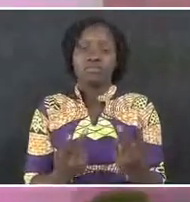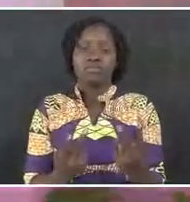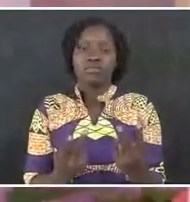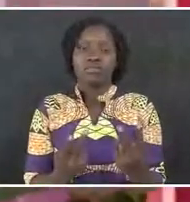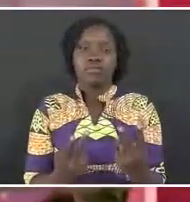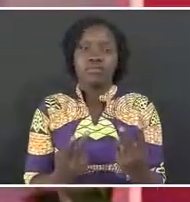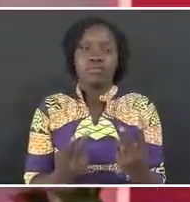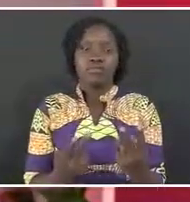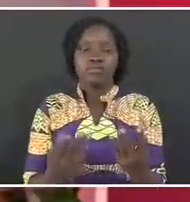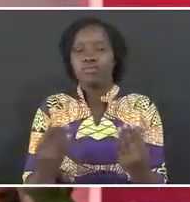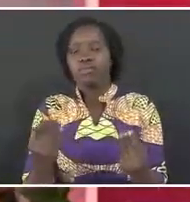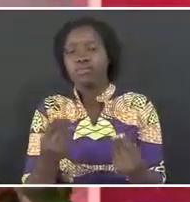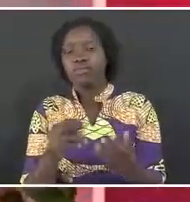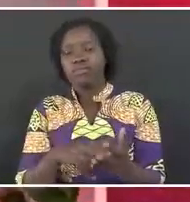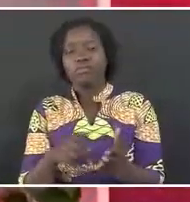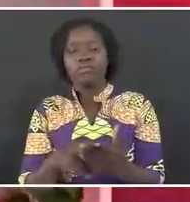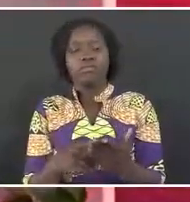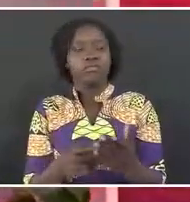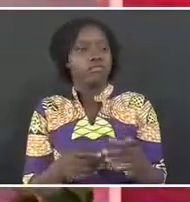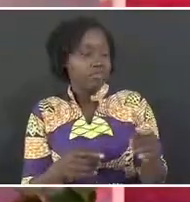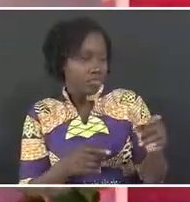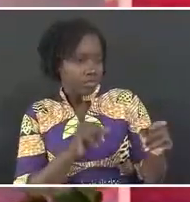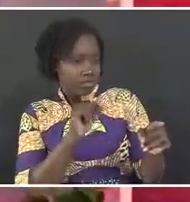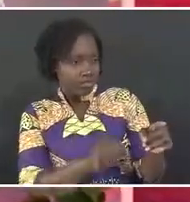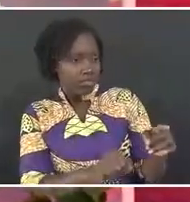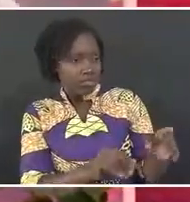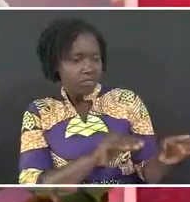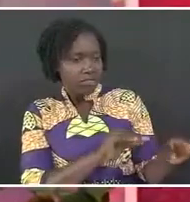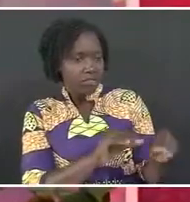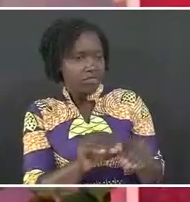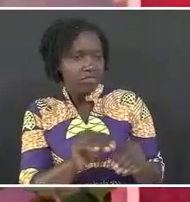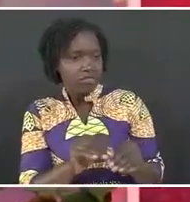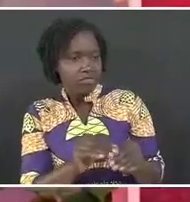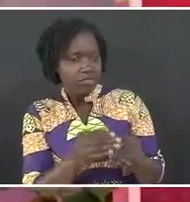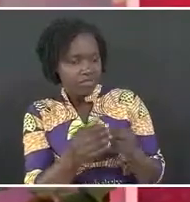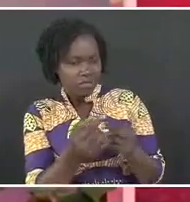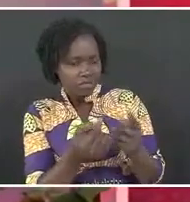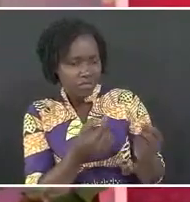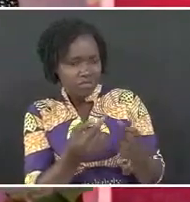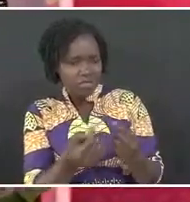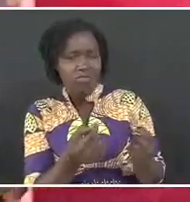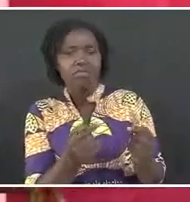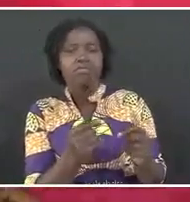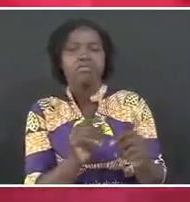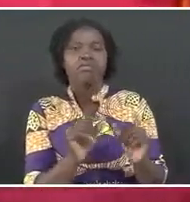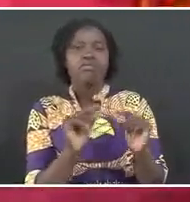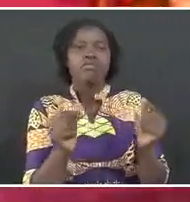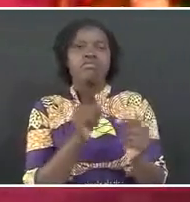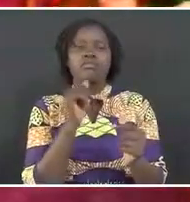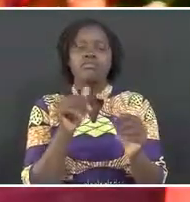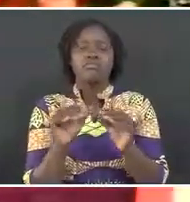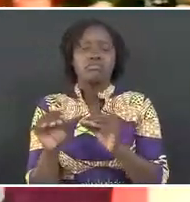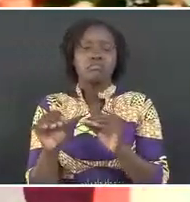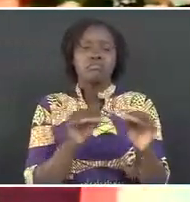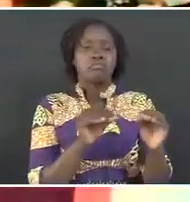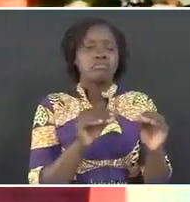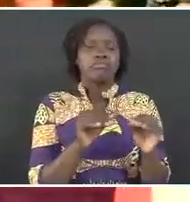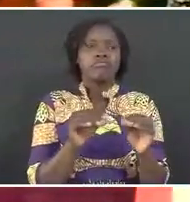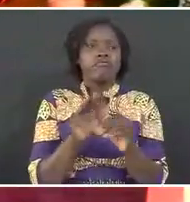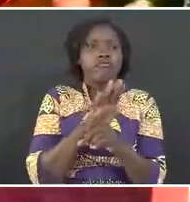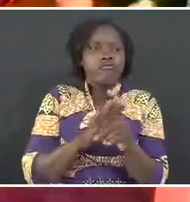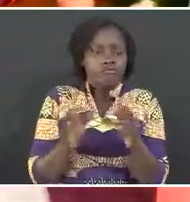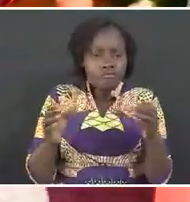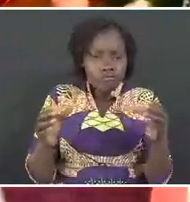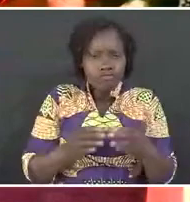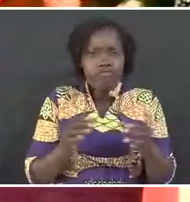It simply means you can move in small groups. You don't need to move at the whole of New